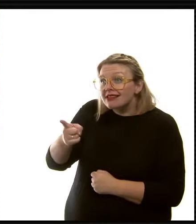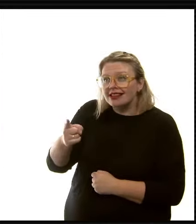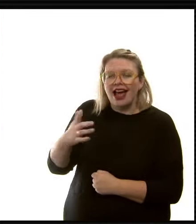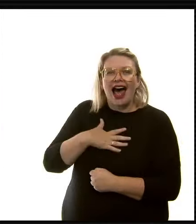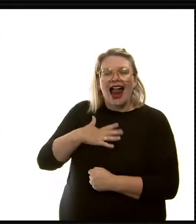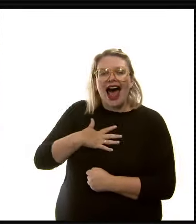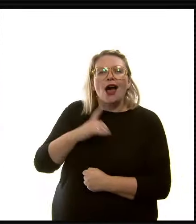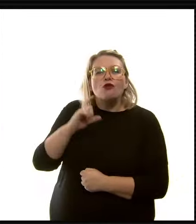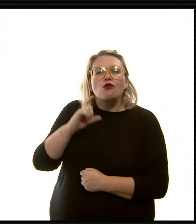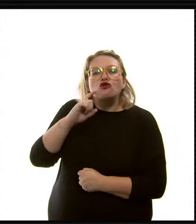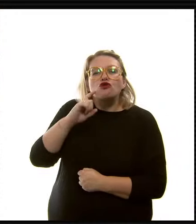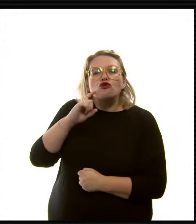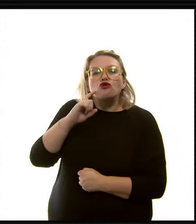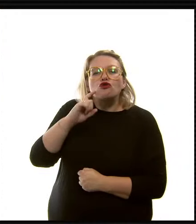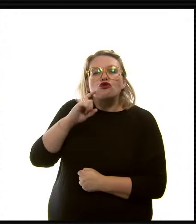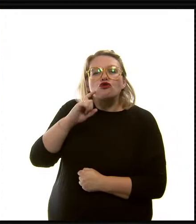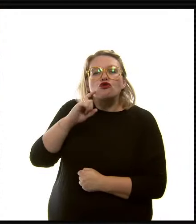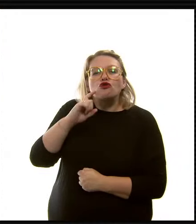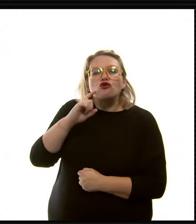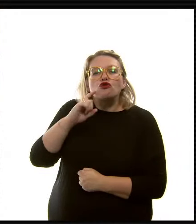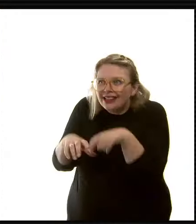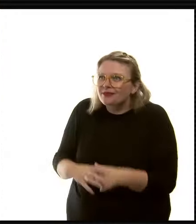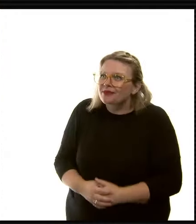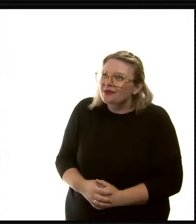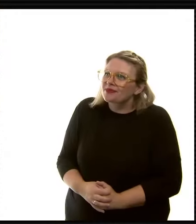for Hannah and Nelly!